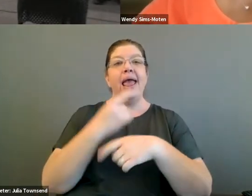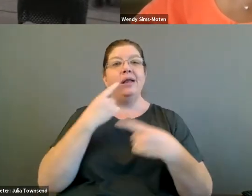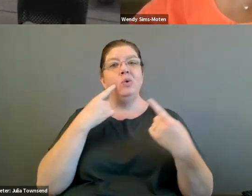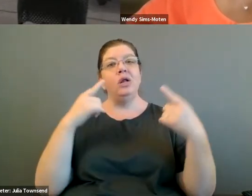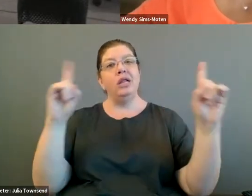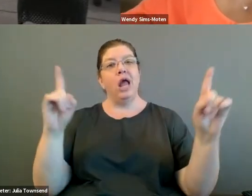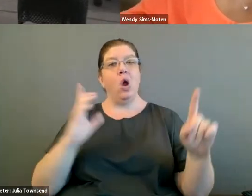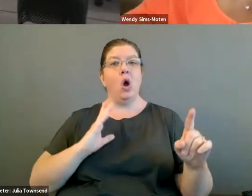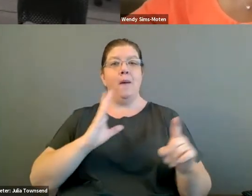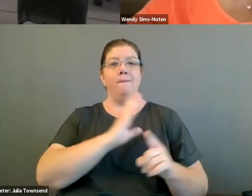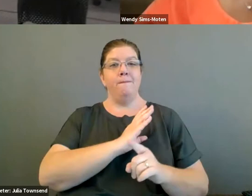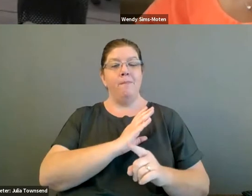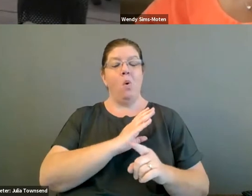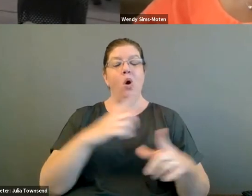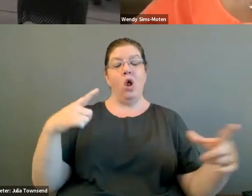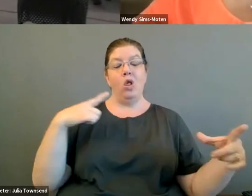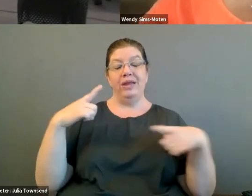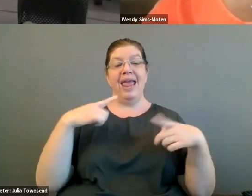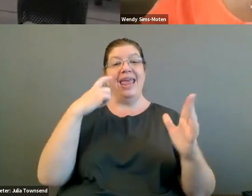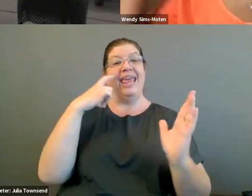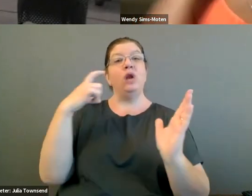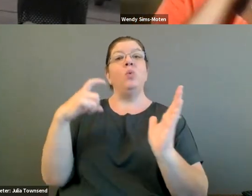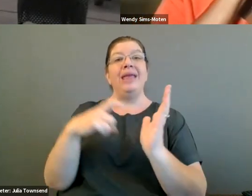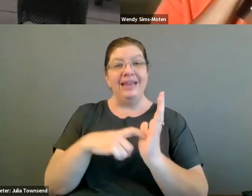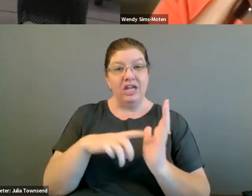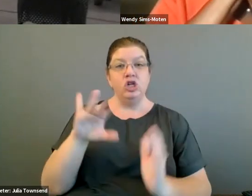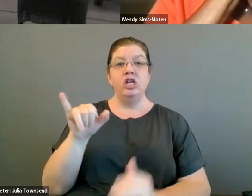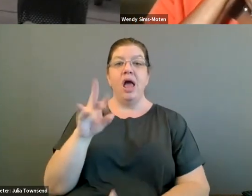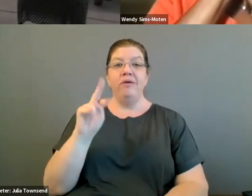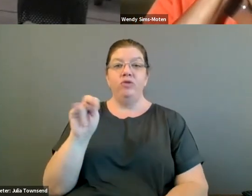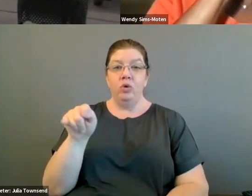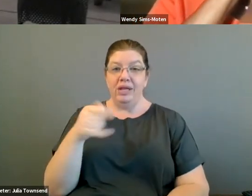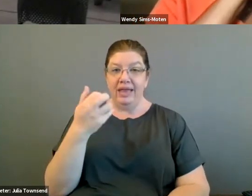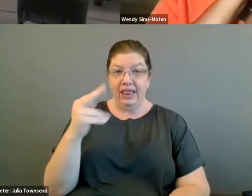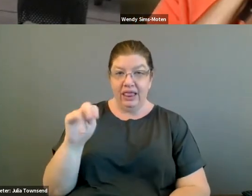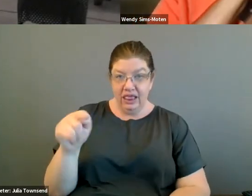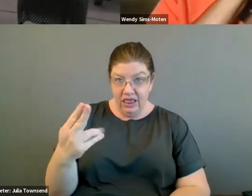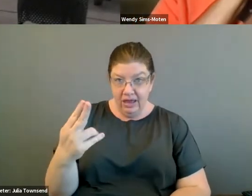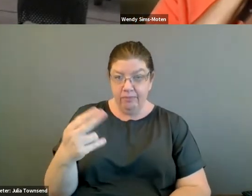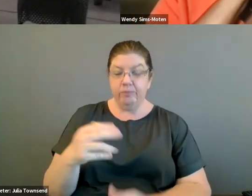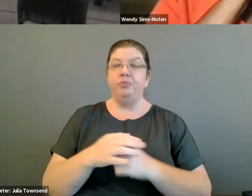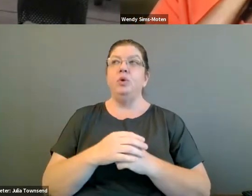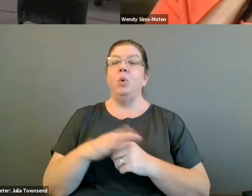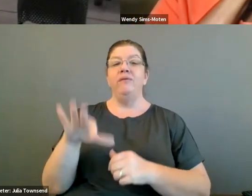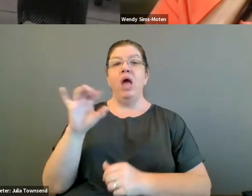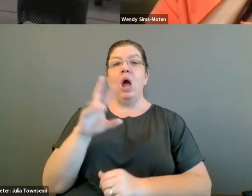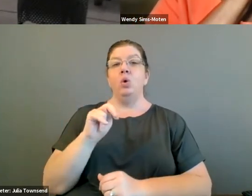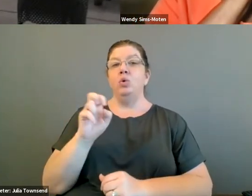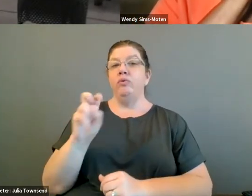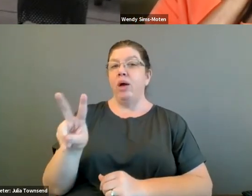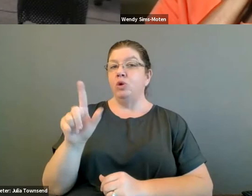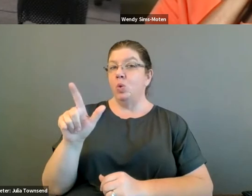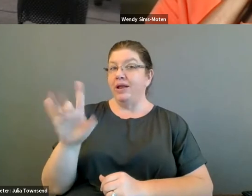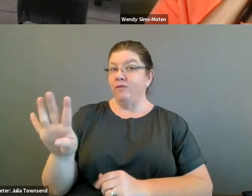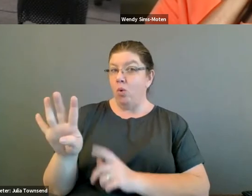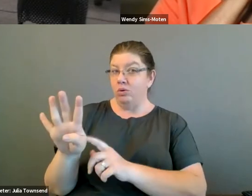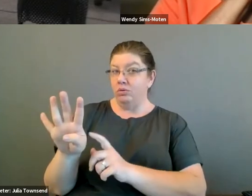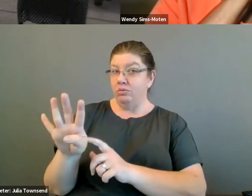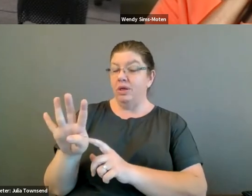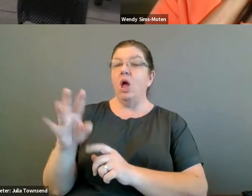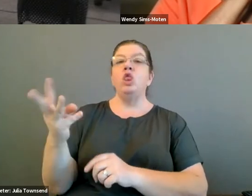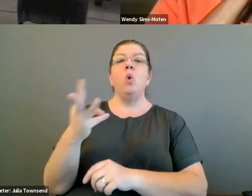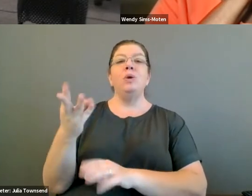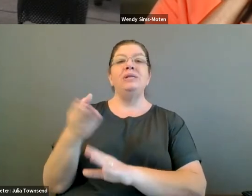board holiday in recognition of Juneteenth. So we did find November 24th, which is the Wednesday before